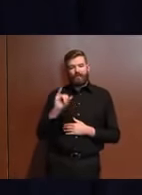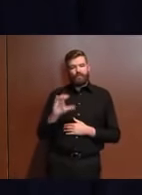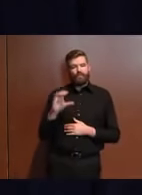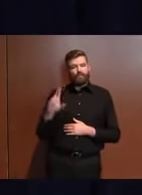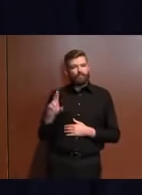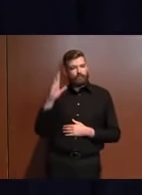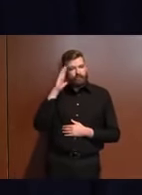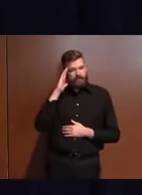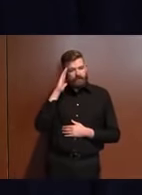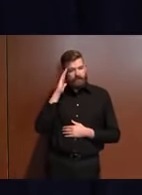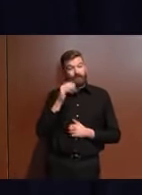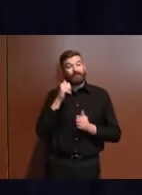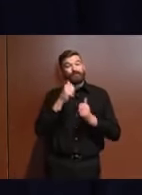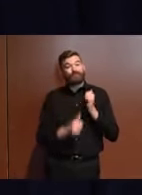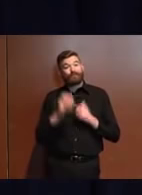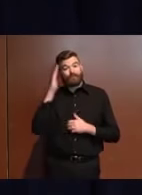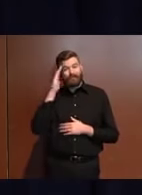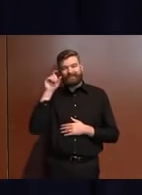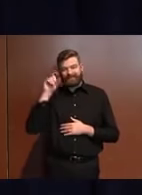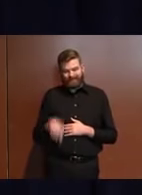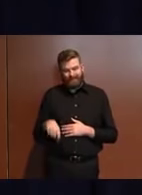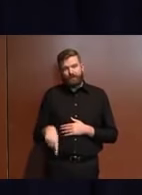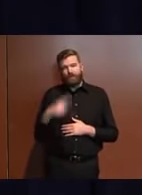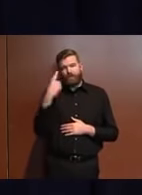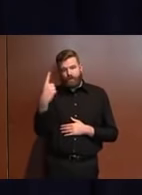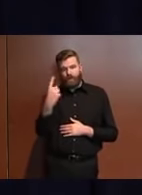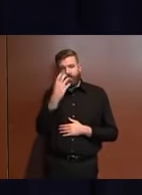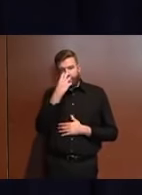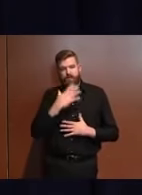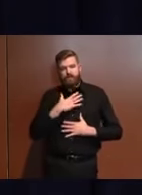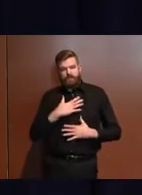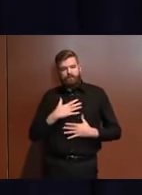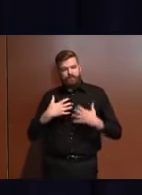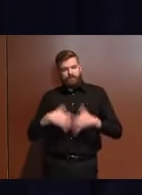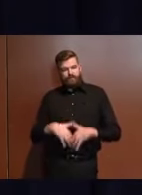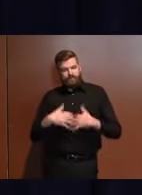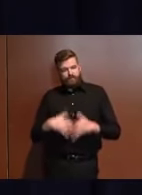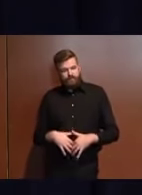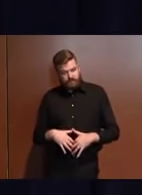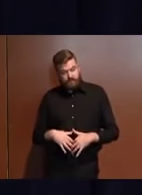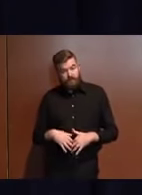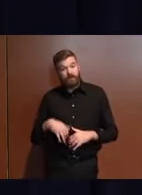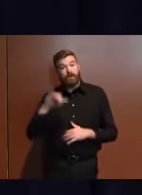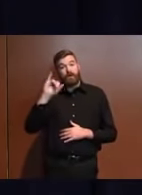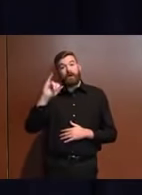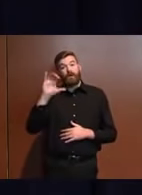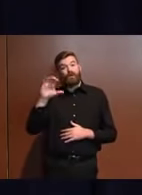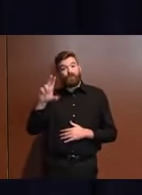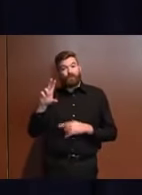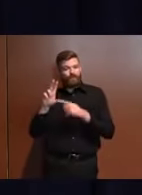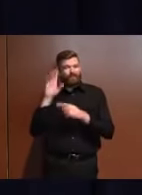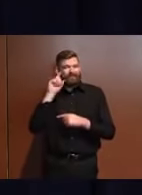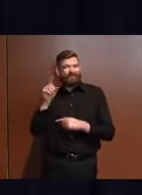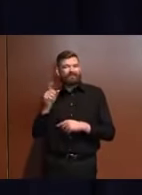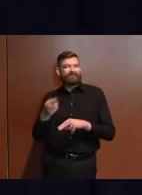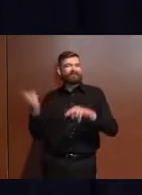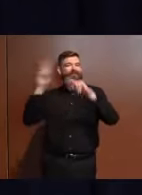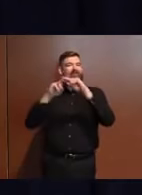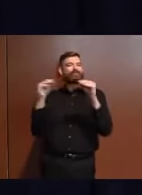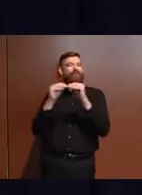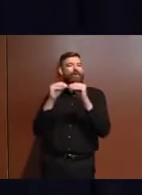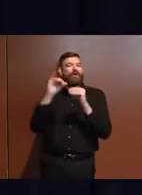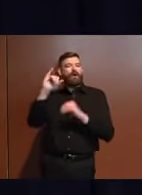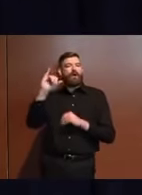bed. I've suggested we increase our critical care beds by 100%, 2,000. So we need